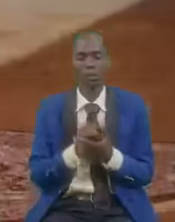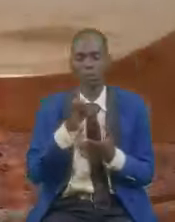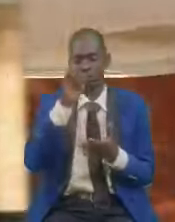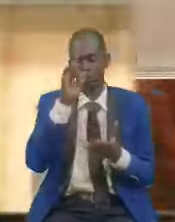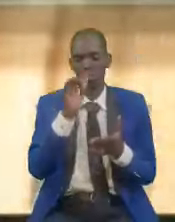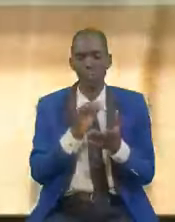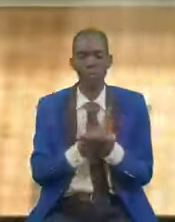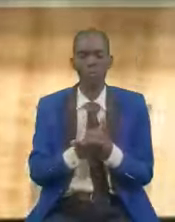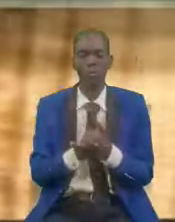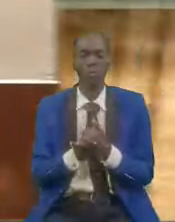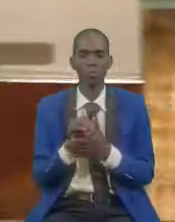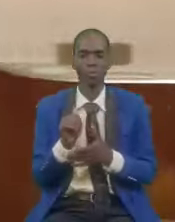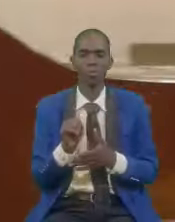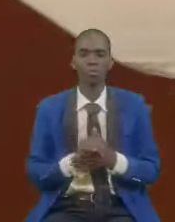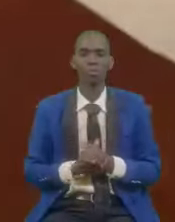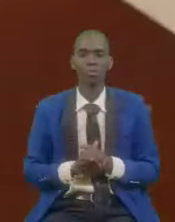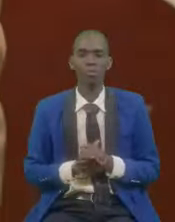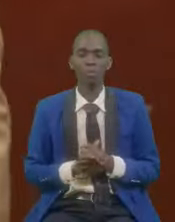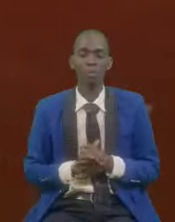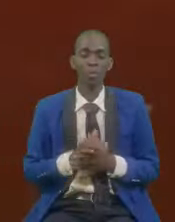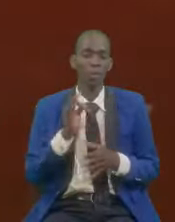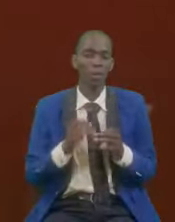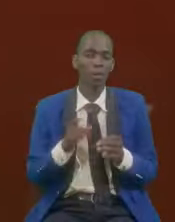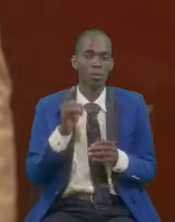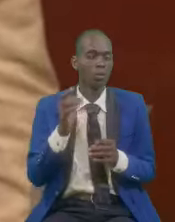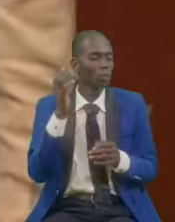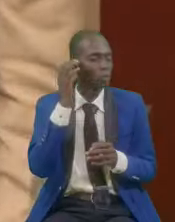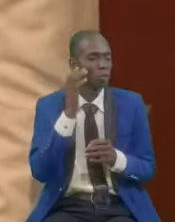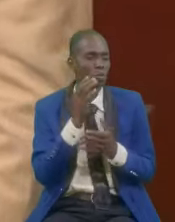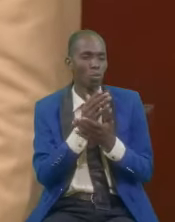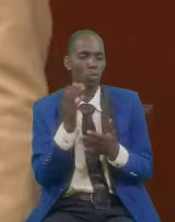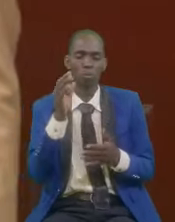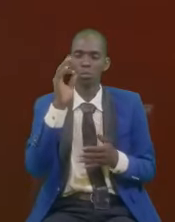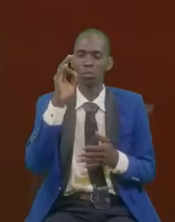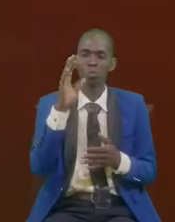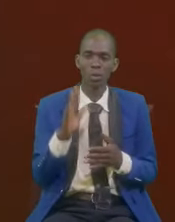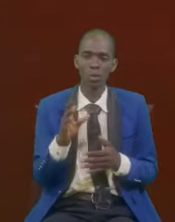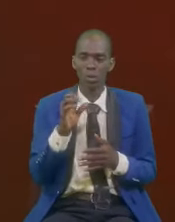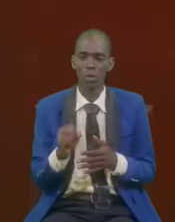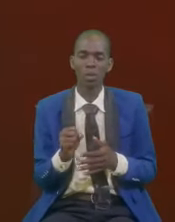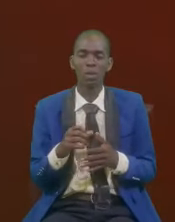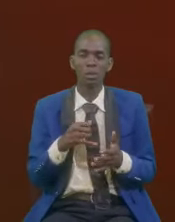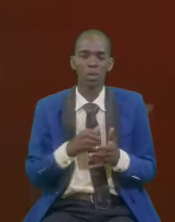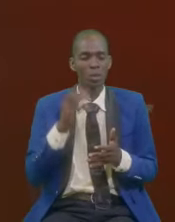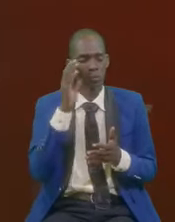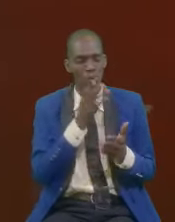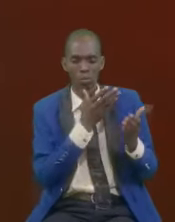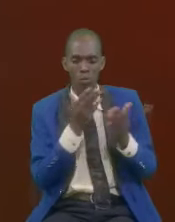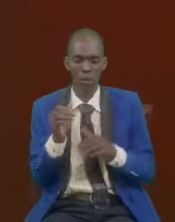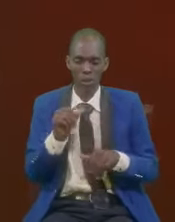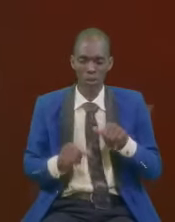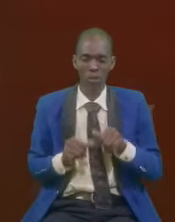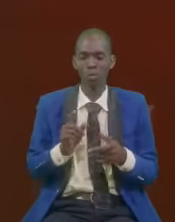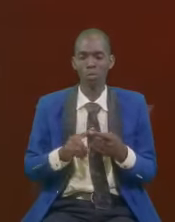that believe. If you listen to those preachers, It will bring doubt in your mind. You